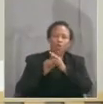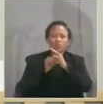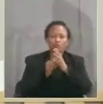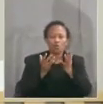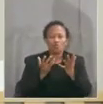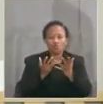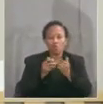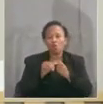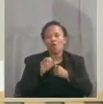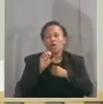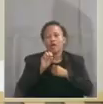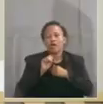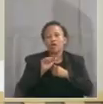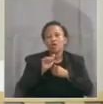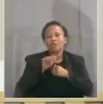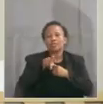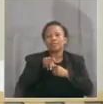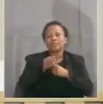operations.